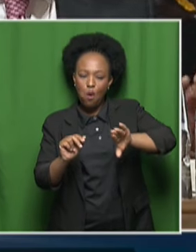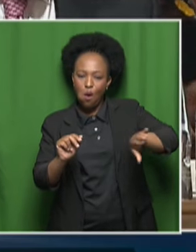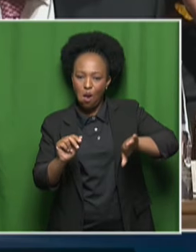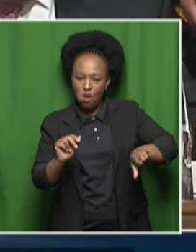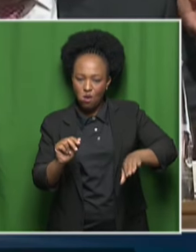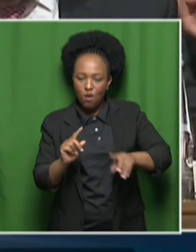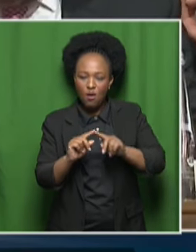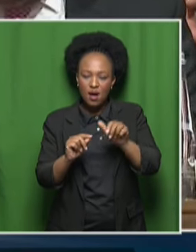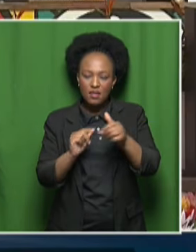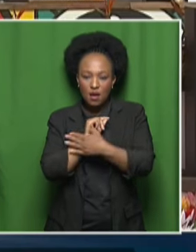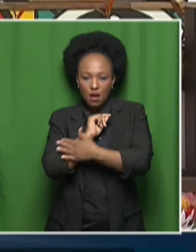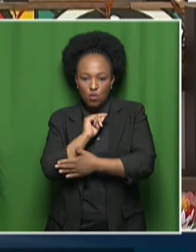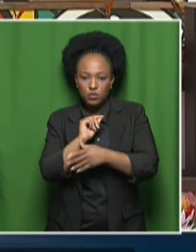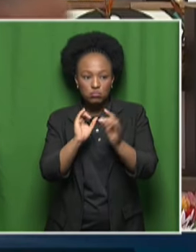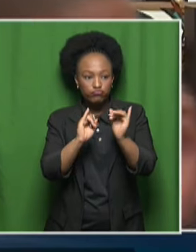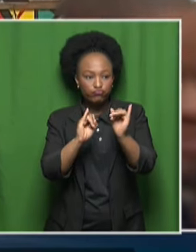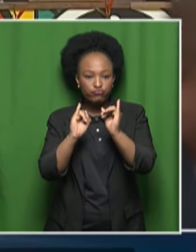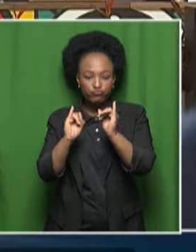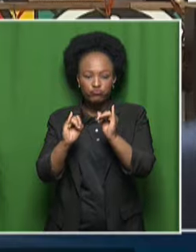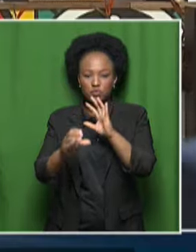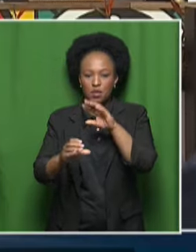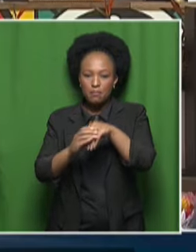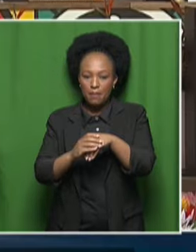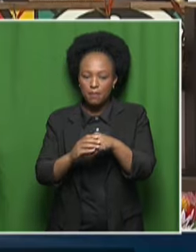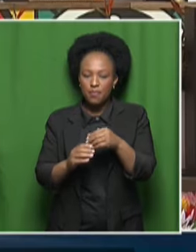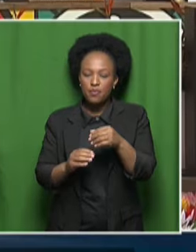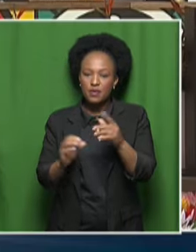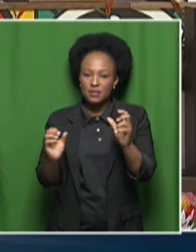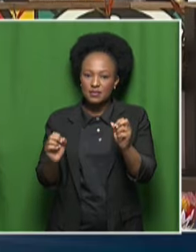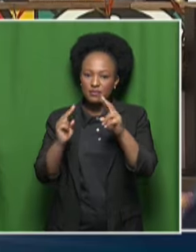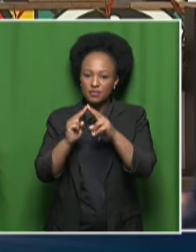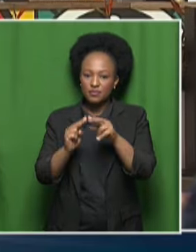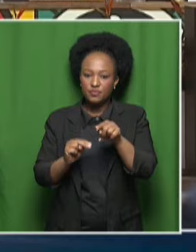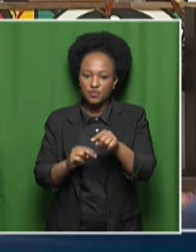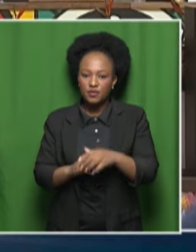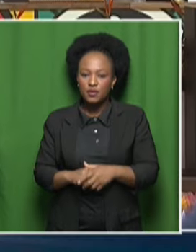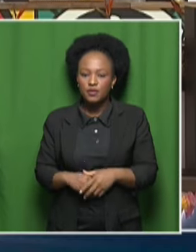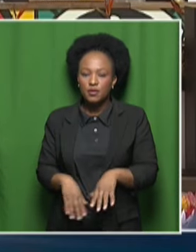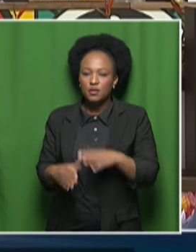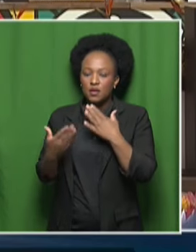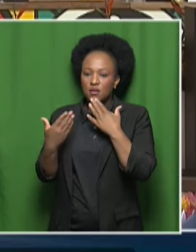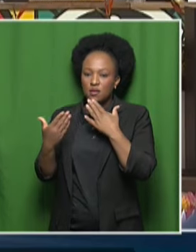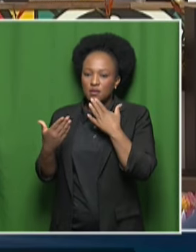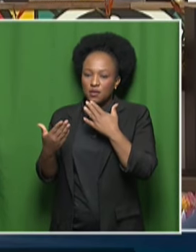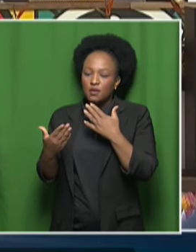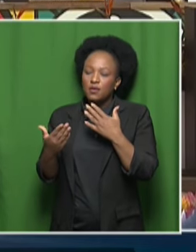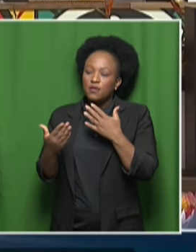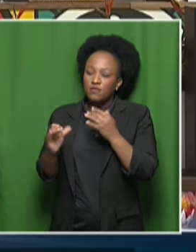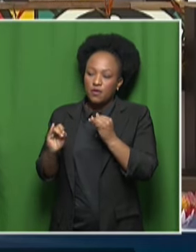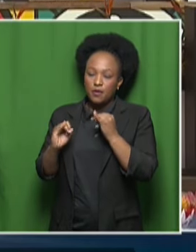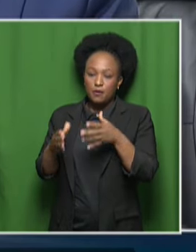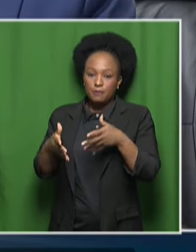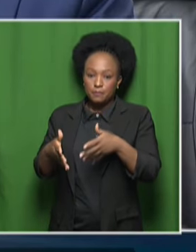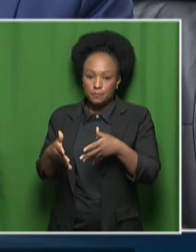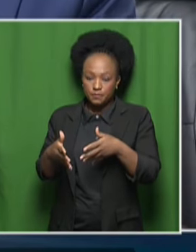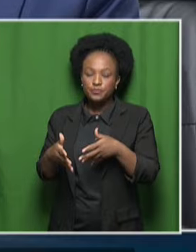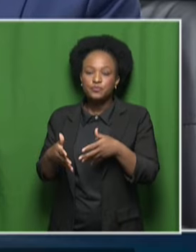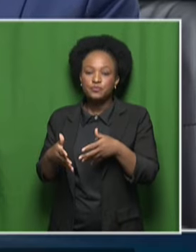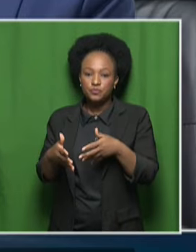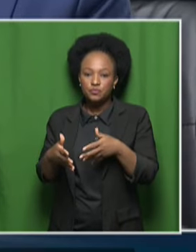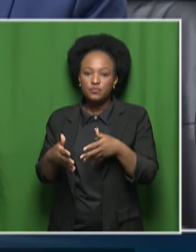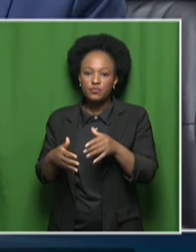other countries that get invited to this summit? Thank you very much for having me. I think, for instance, let's talk about, for instance, the